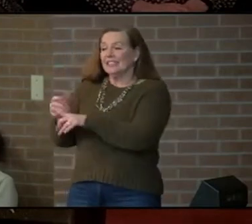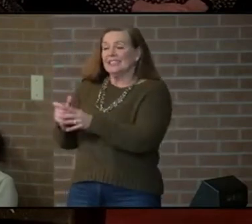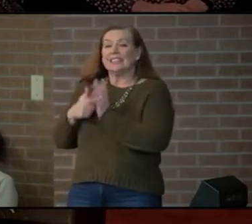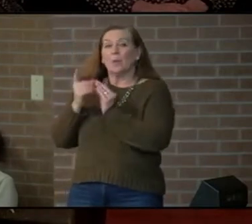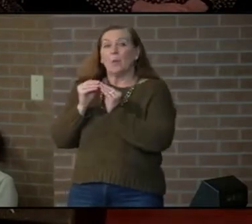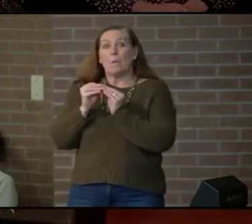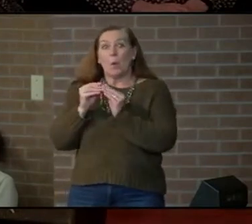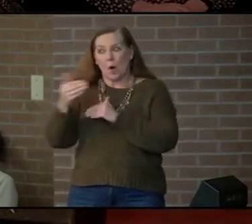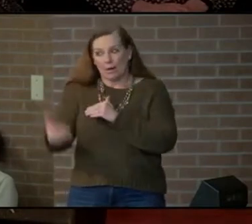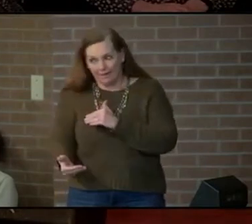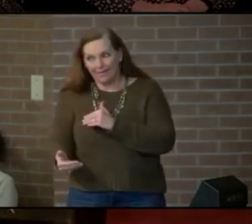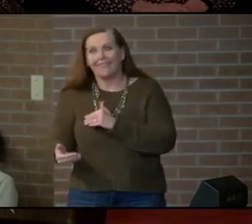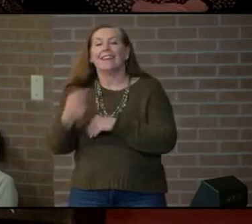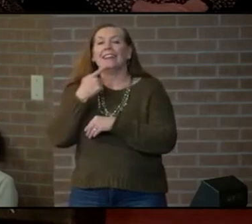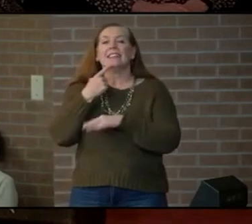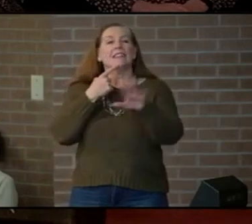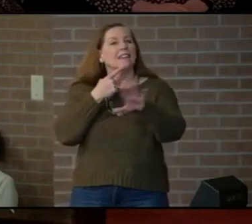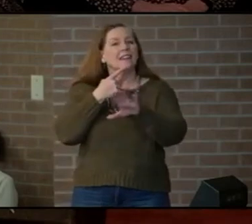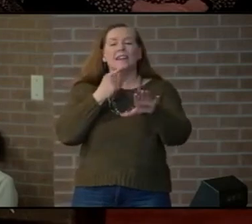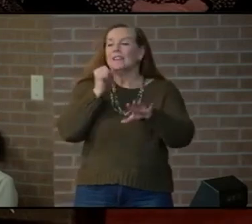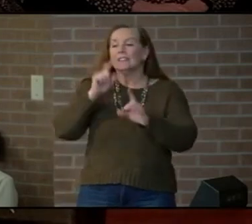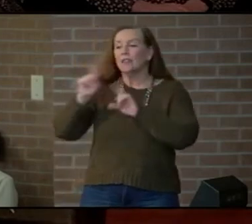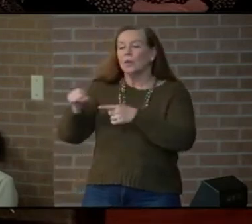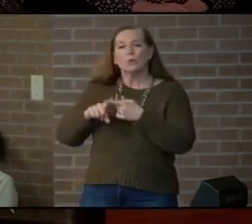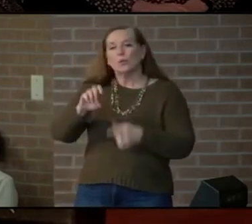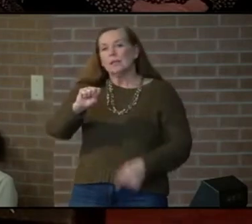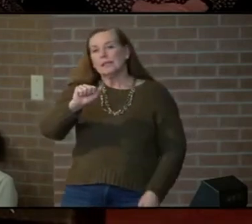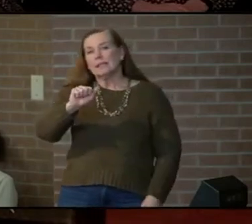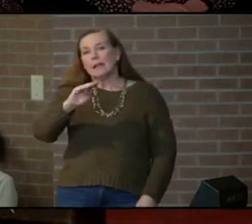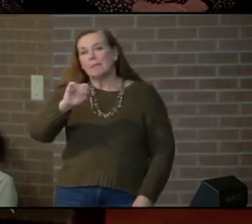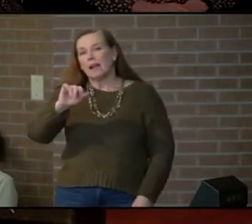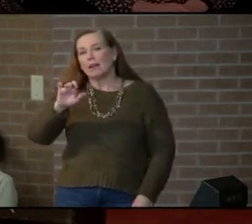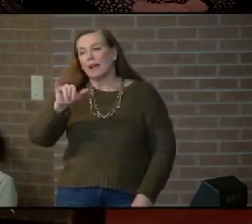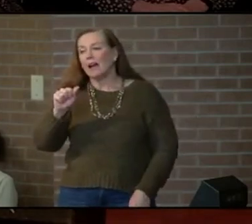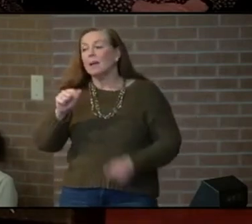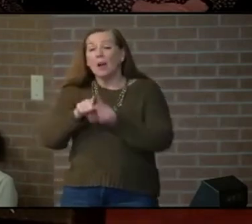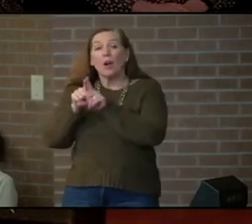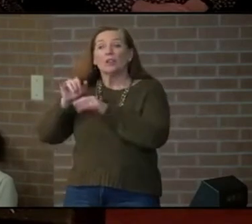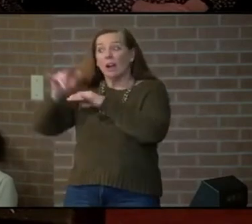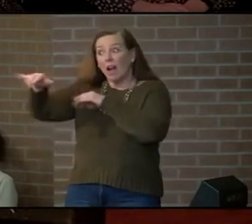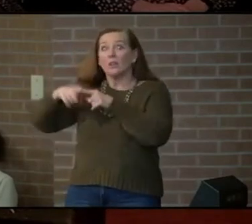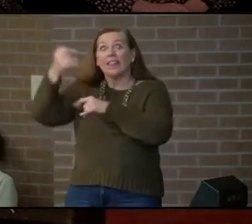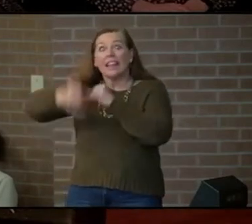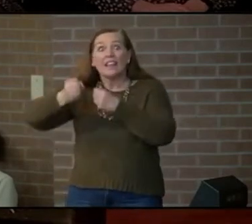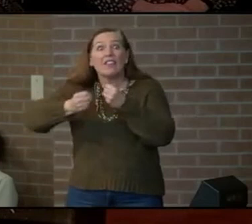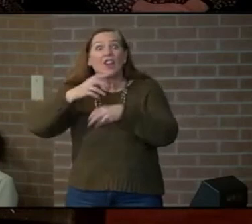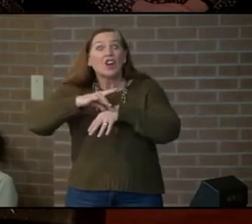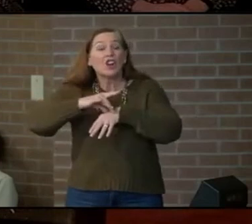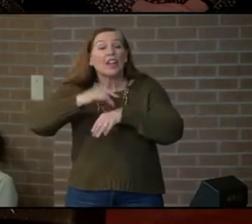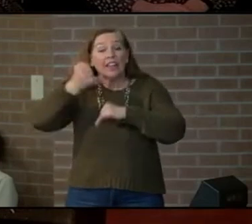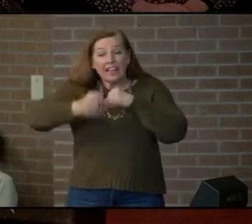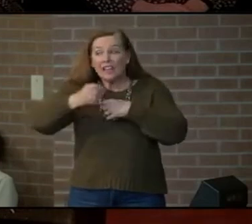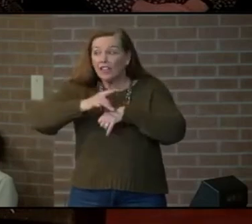further. And he says that you should not just be in Samaria, but it should also ripple out to the end of the earth. And the end of the earth, it represents, yes,